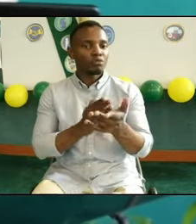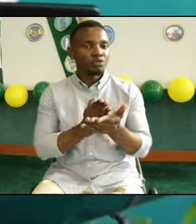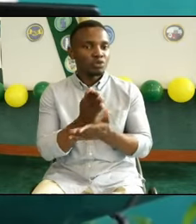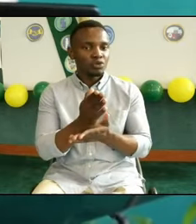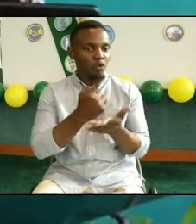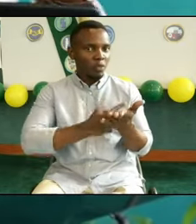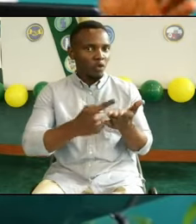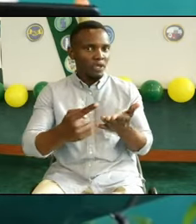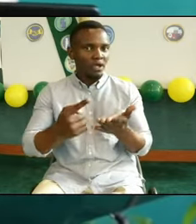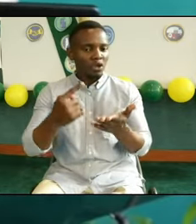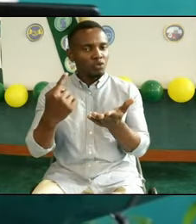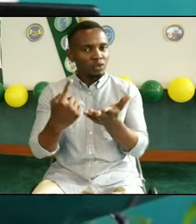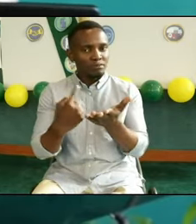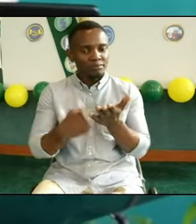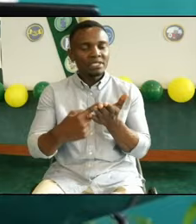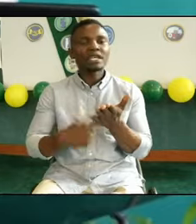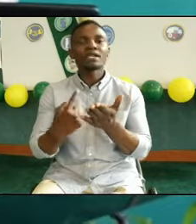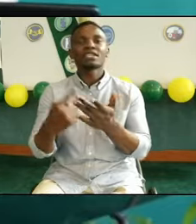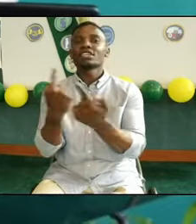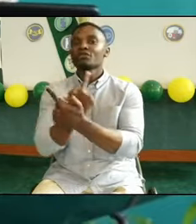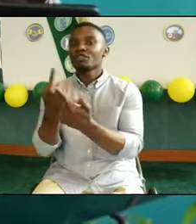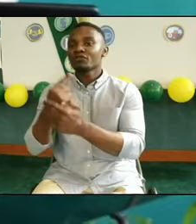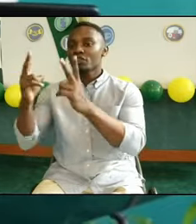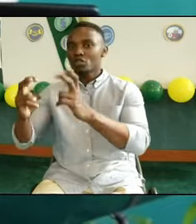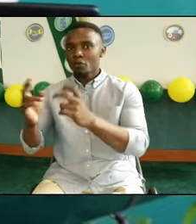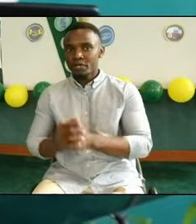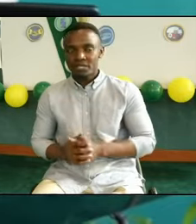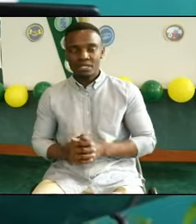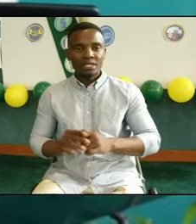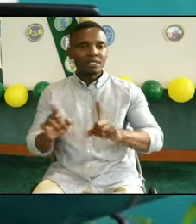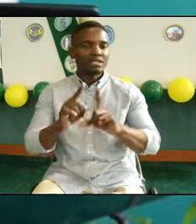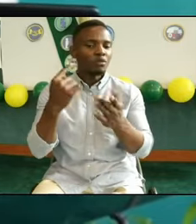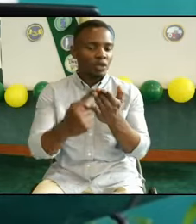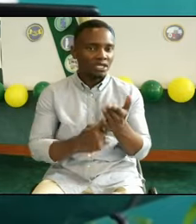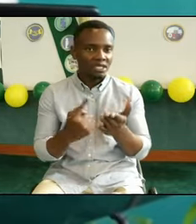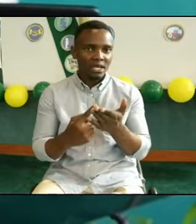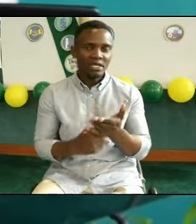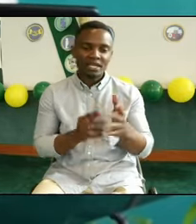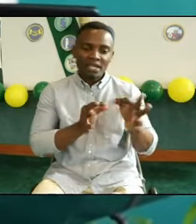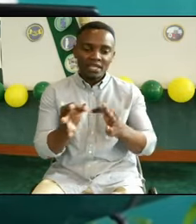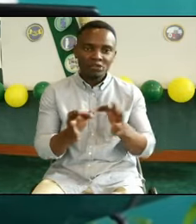to look at various topics. We were able to look at various subtopics. We were able to